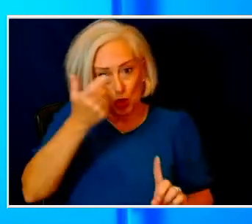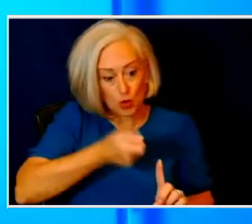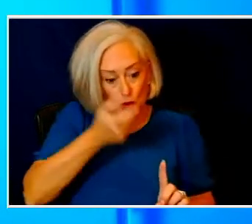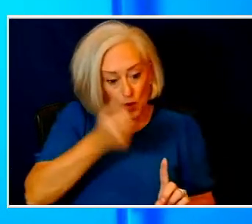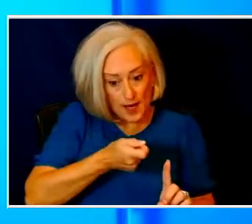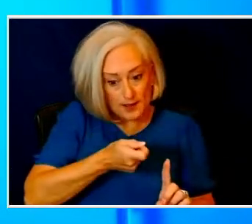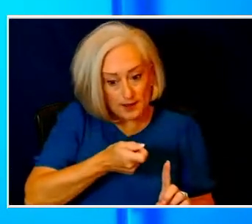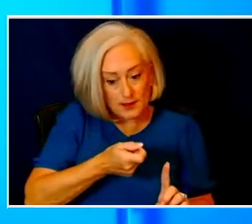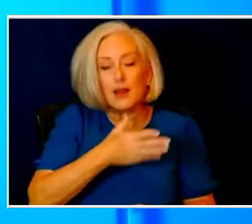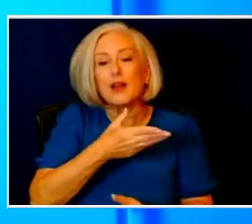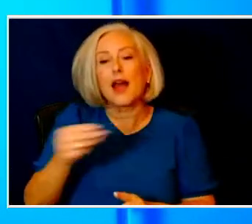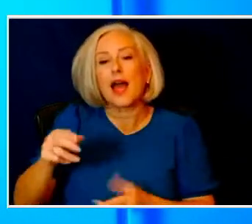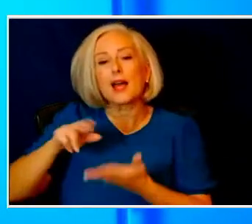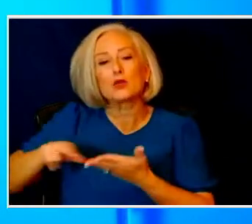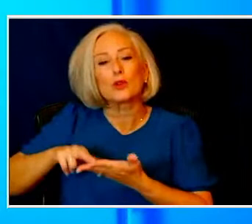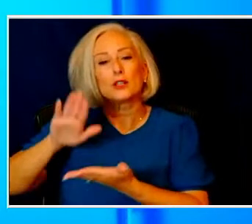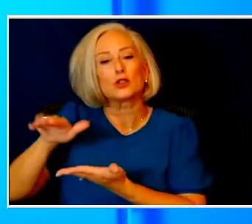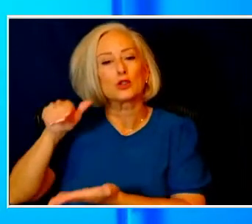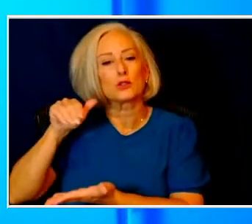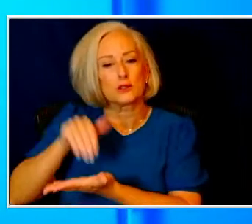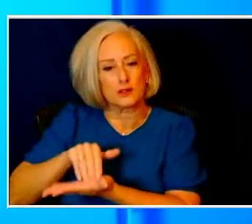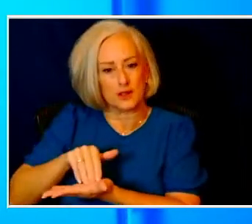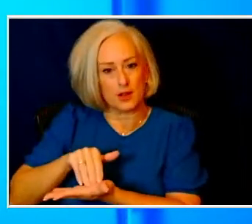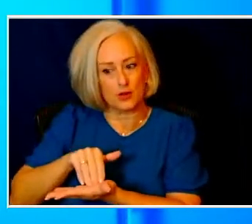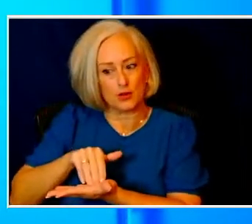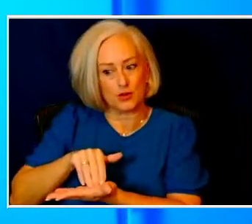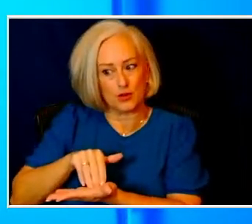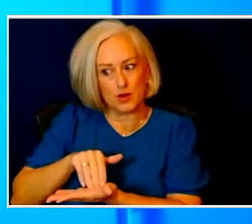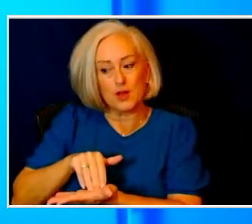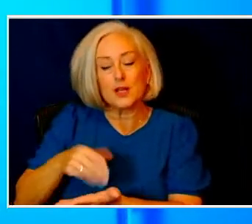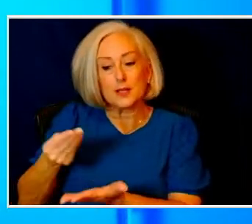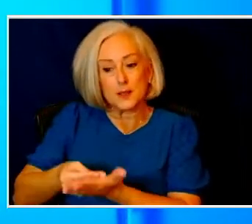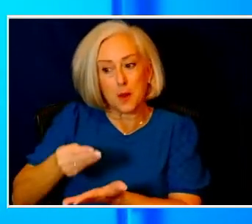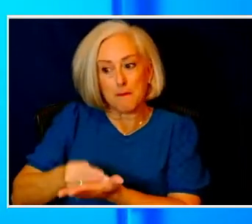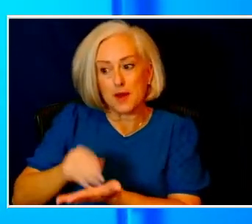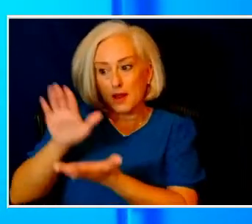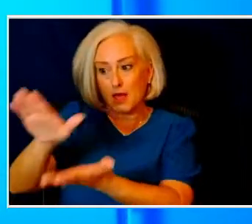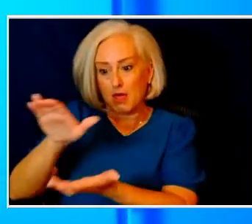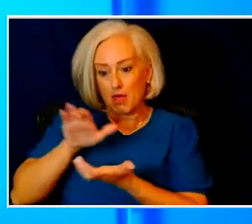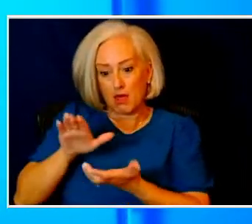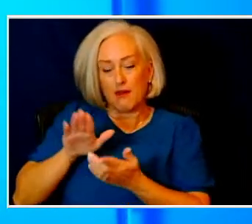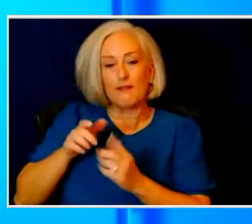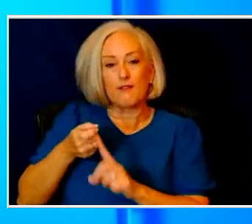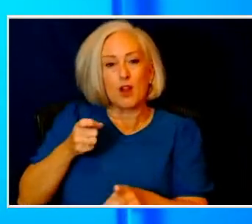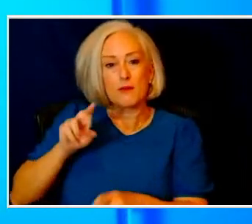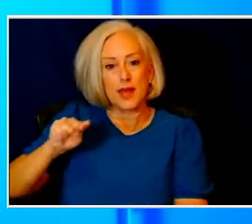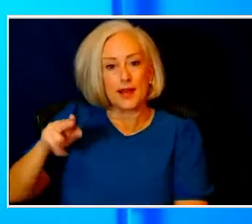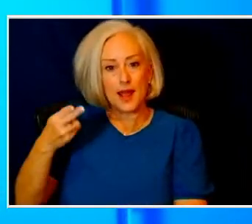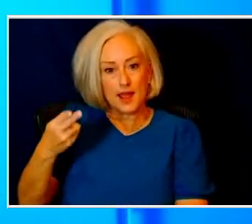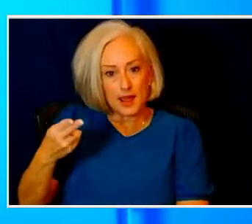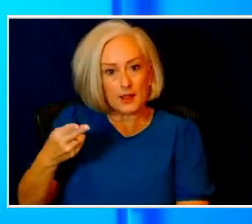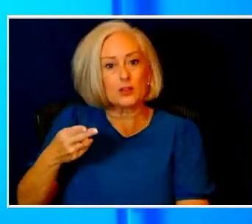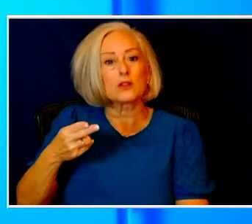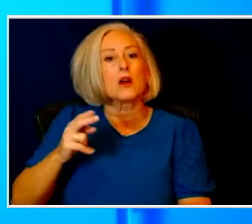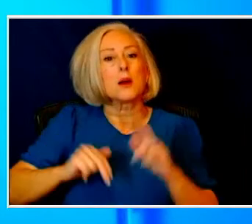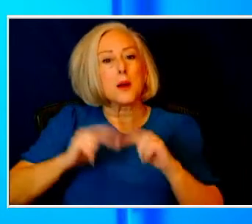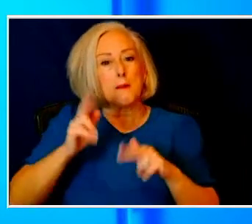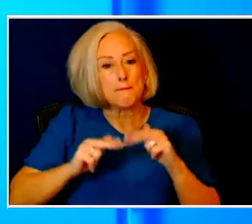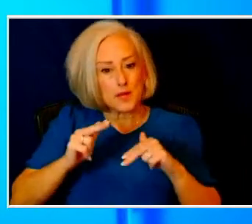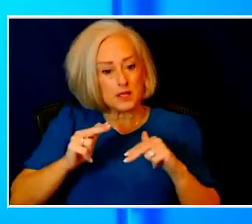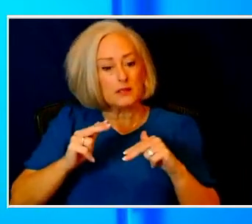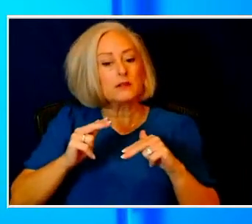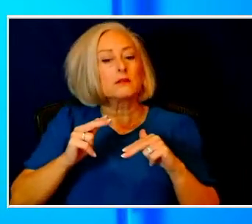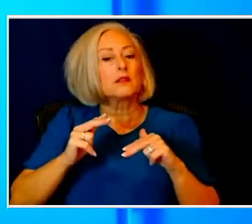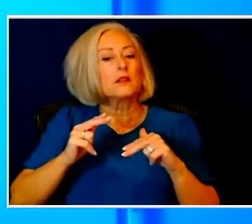centers where the funds from the NIH are building core facilities and instrumentation and things that are serving